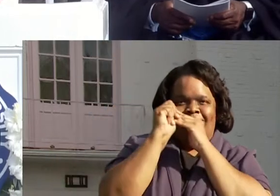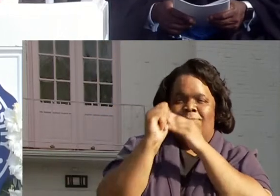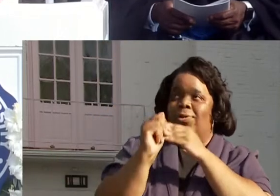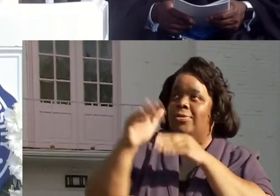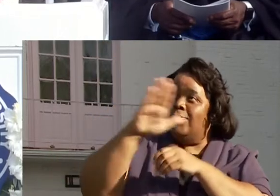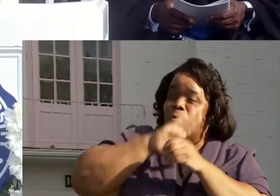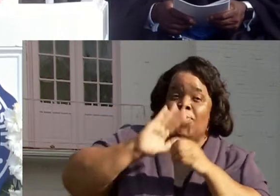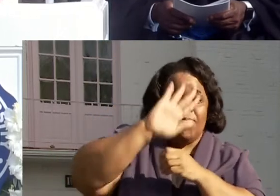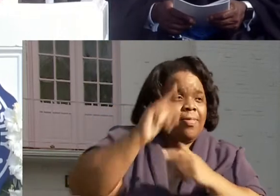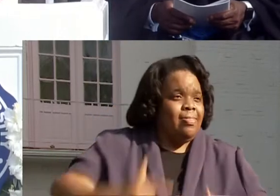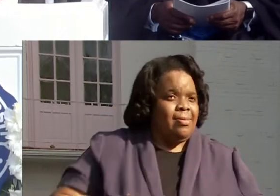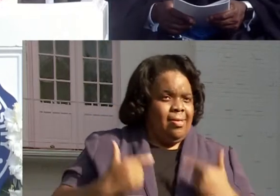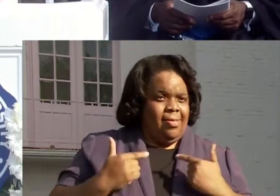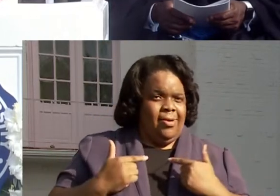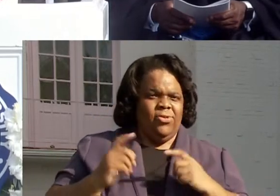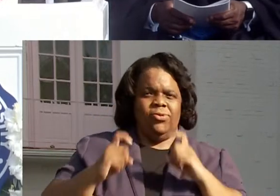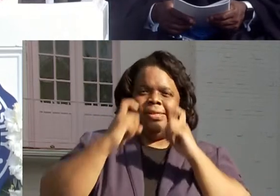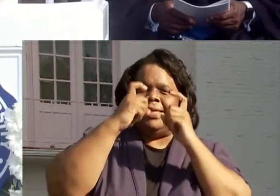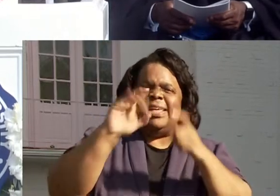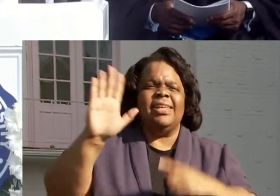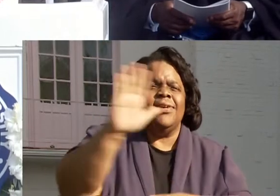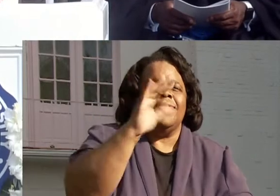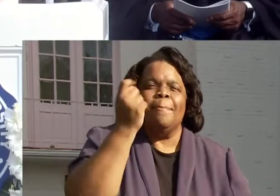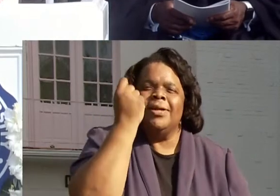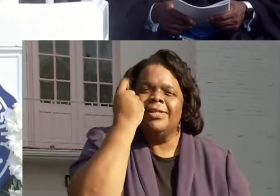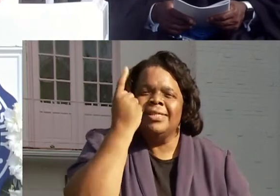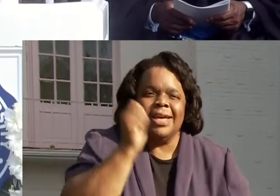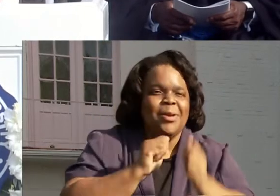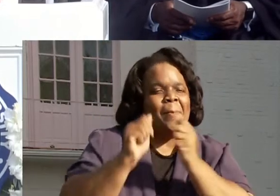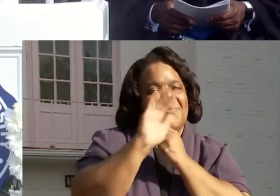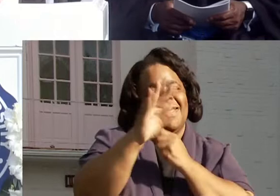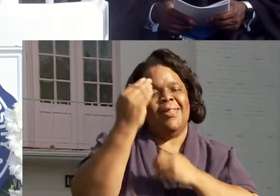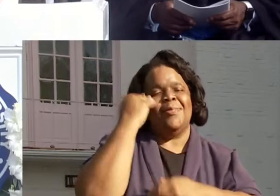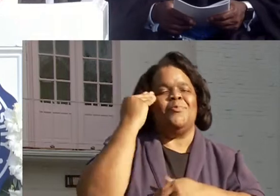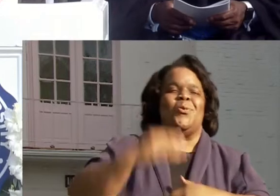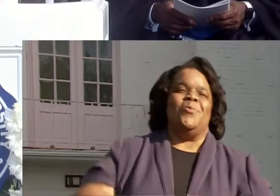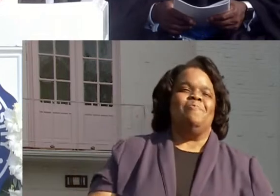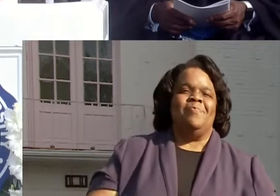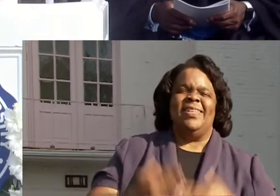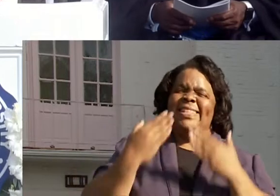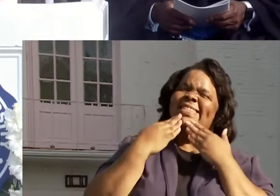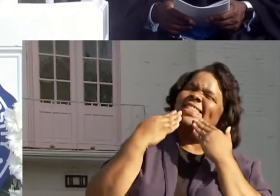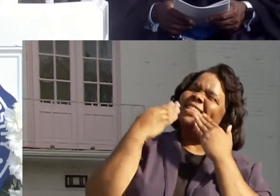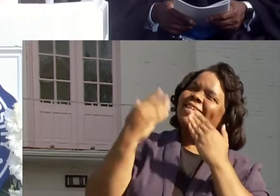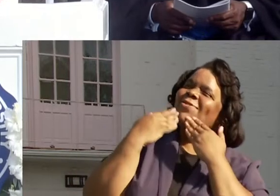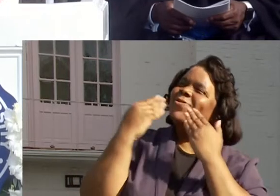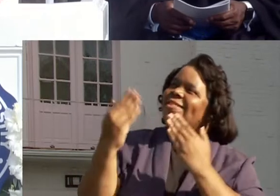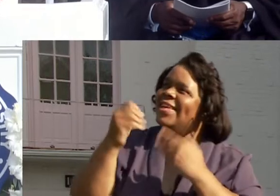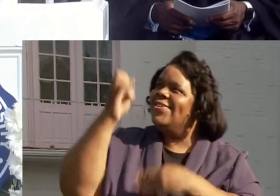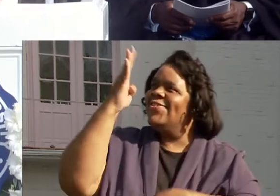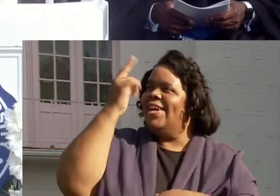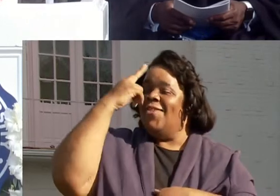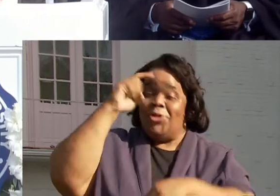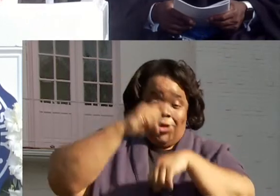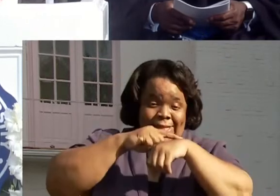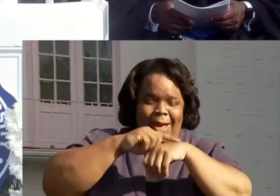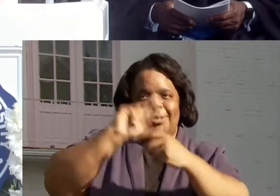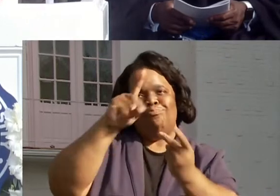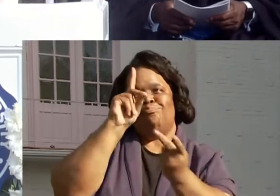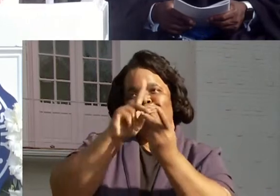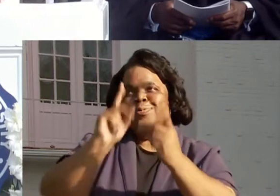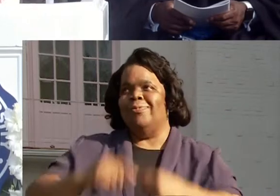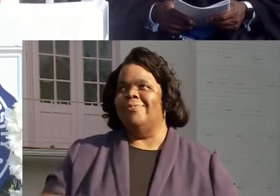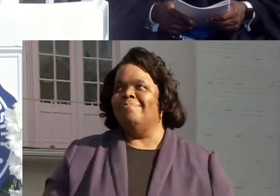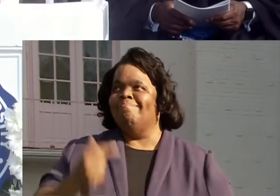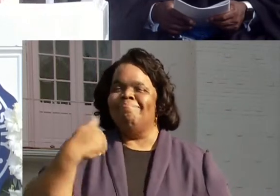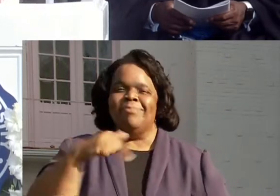that you would give them understanding beyond their years. Thank you, O God, for your timing is perfect. We